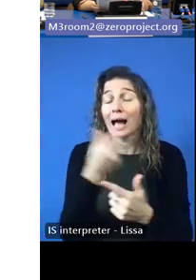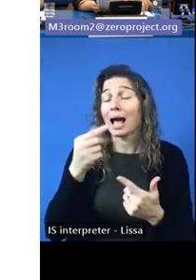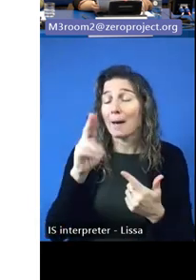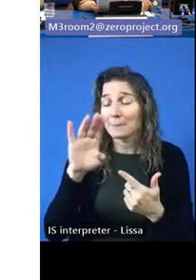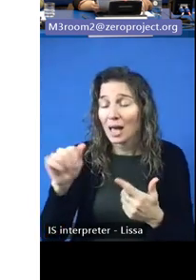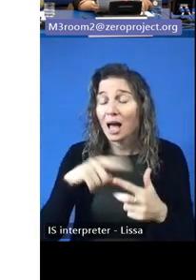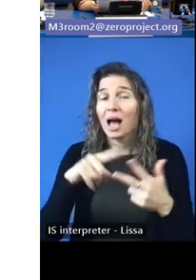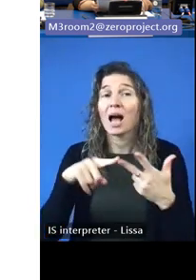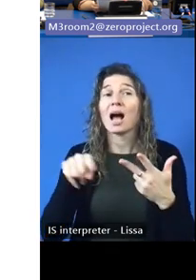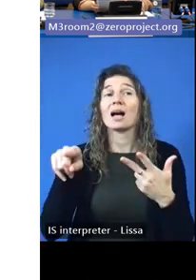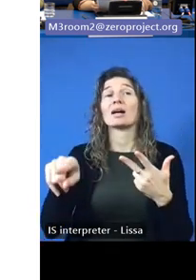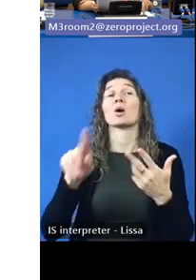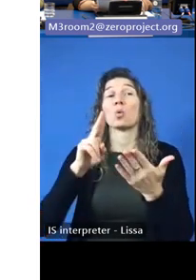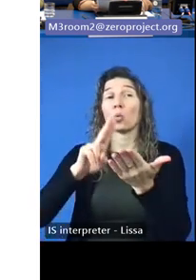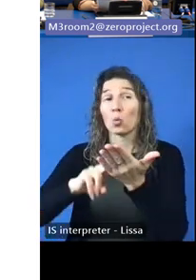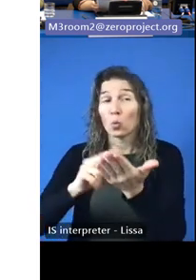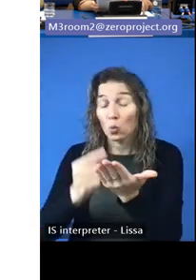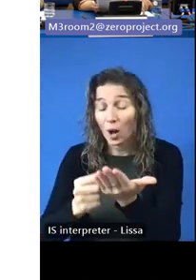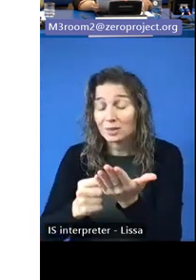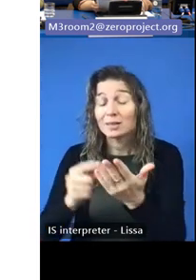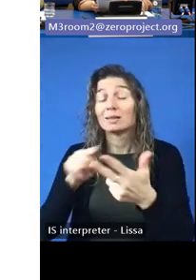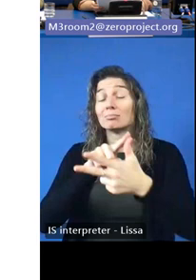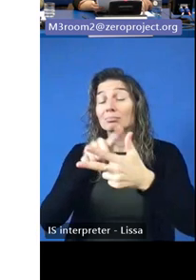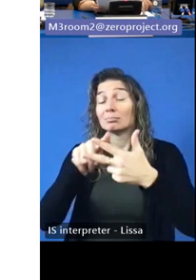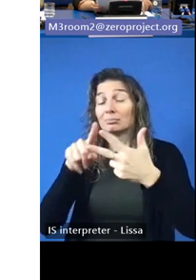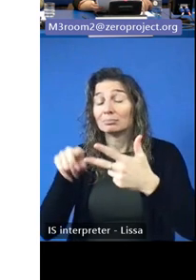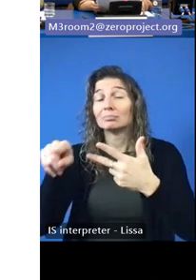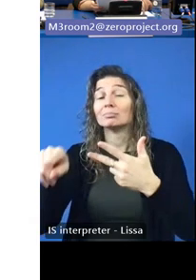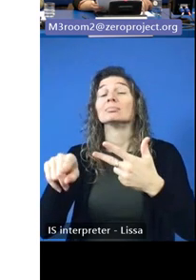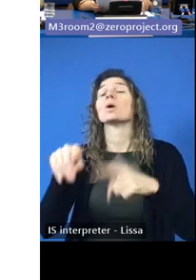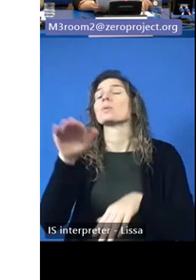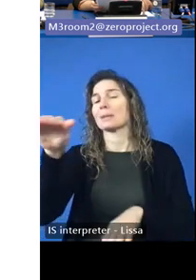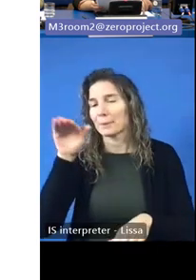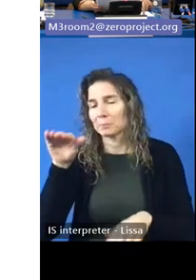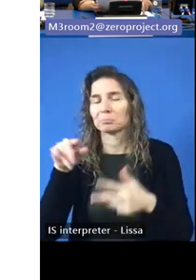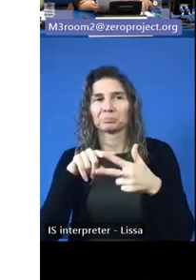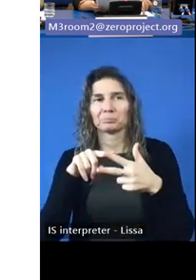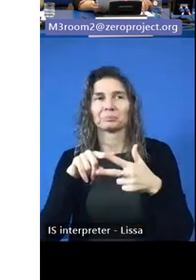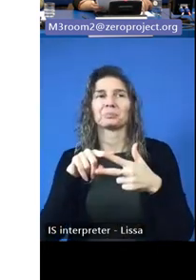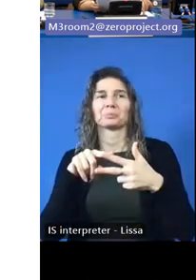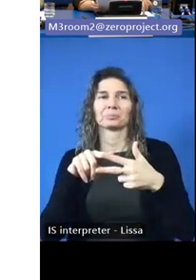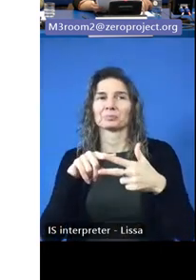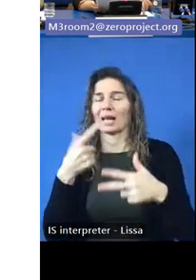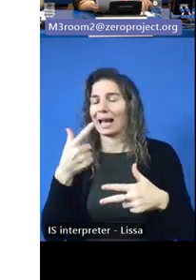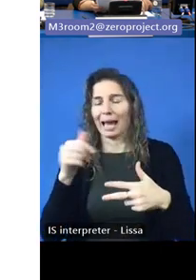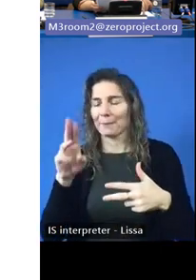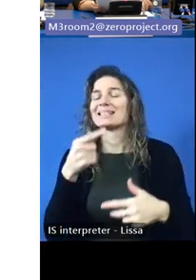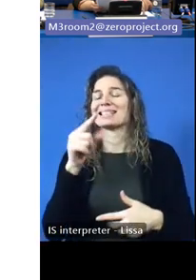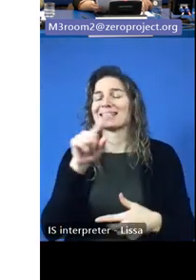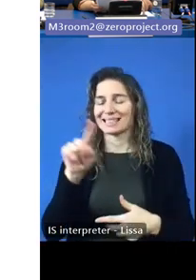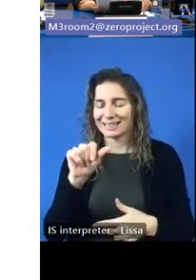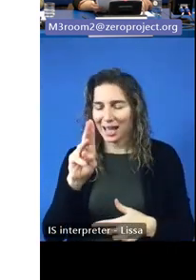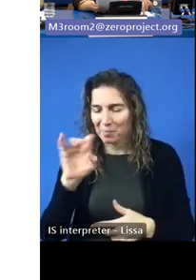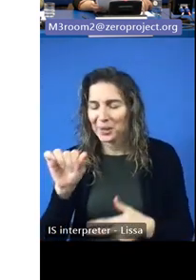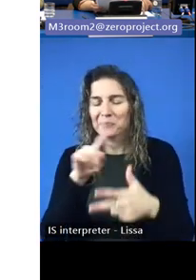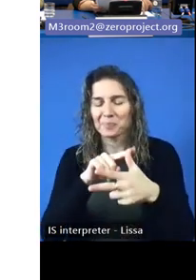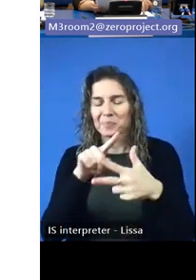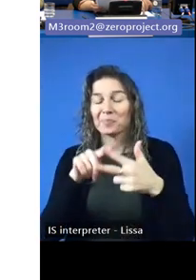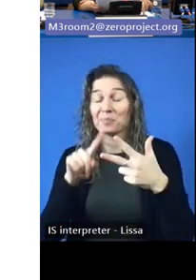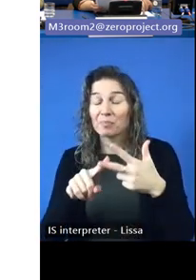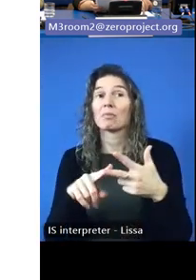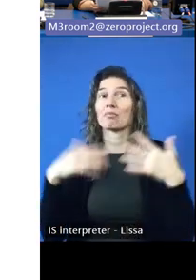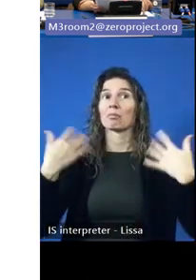our local partners to the Parliamentary Committee on Health, Community Development, and Social Services to prioritize children with